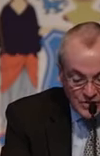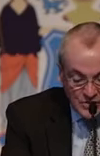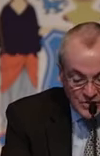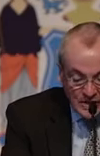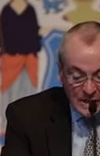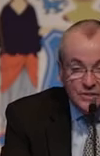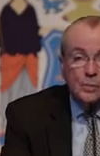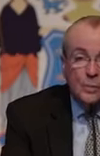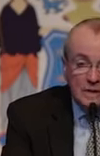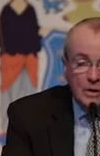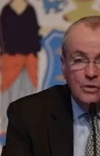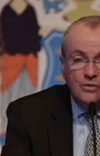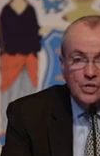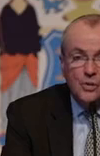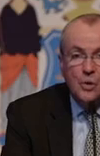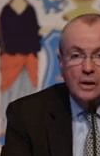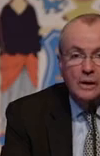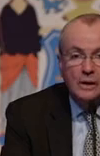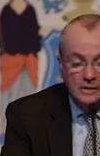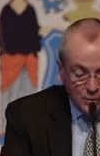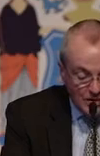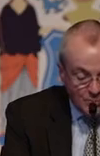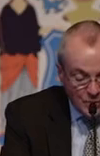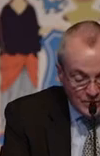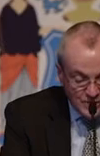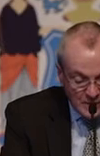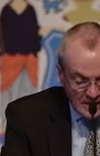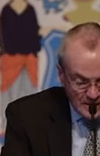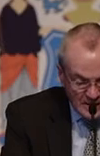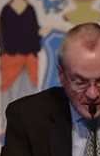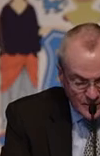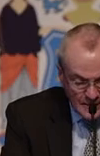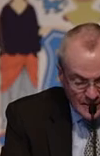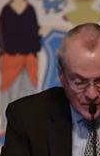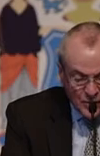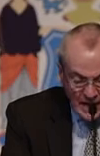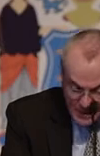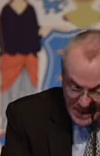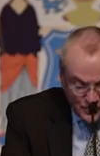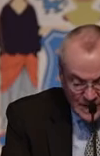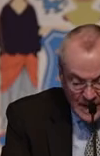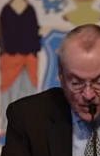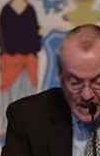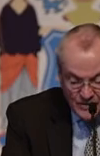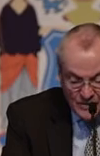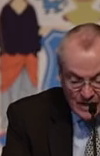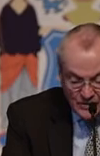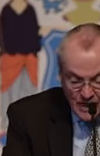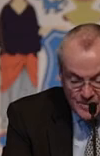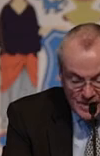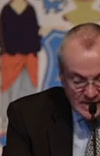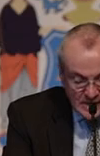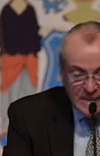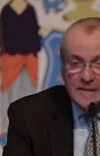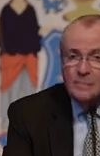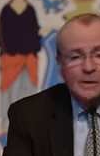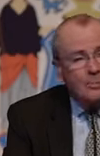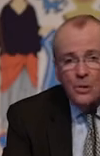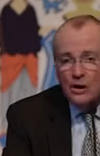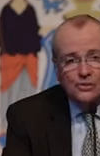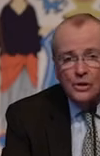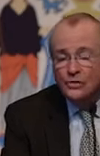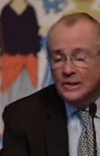social distancing until we know for sure that we have broken this pandemic. So that means for now, we have to take steps like